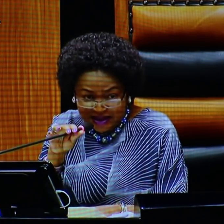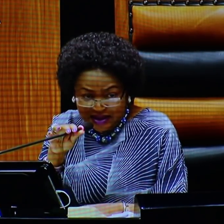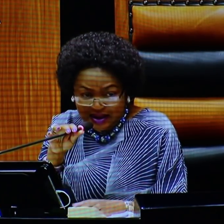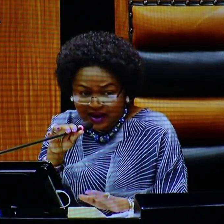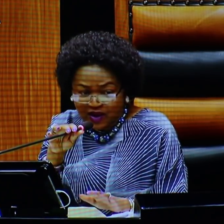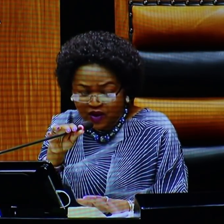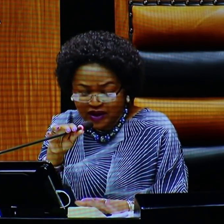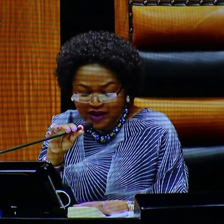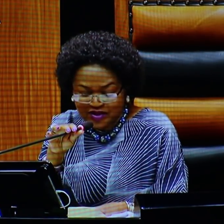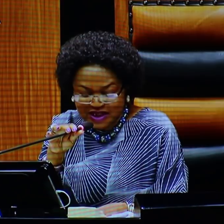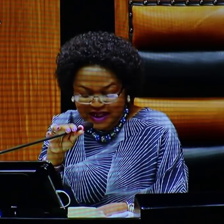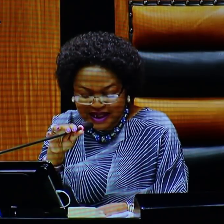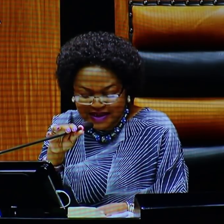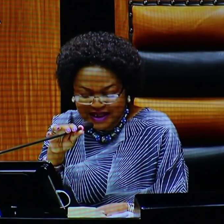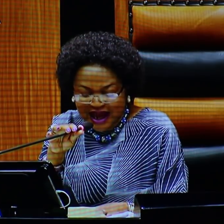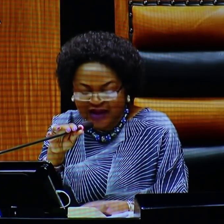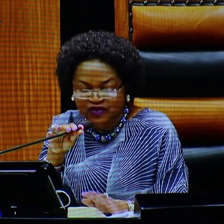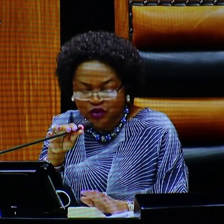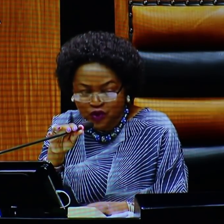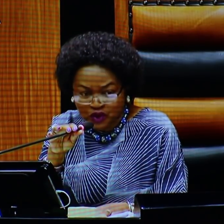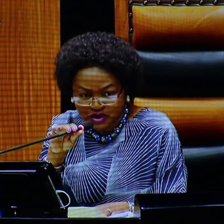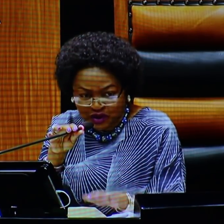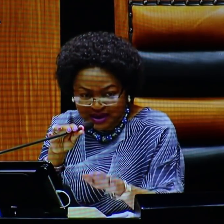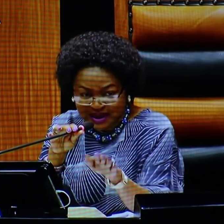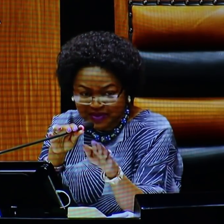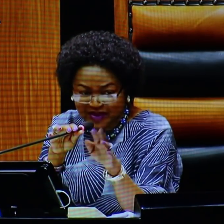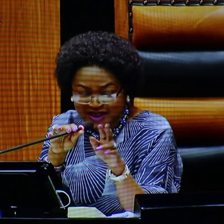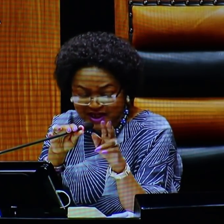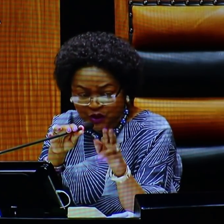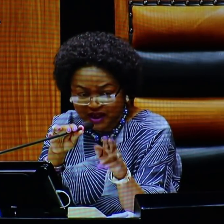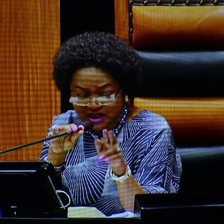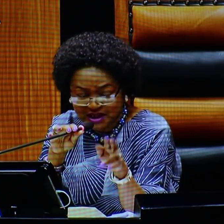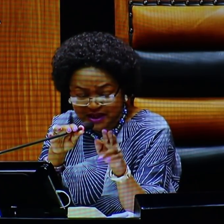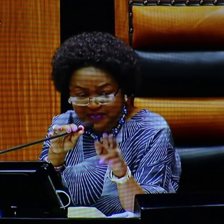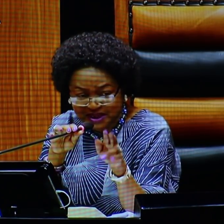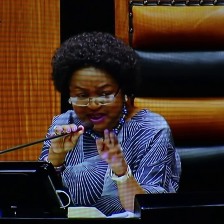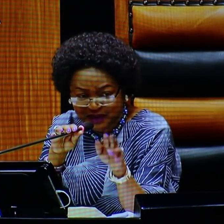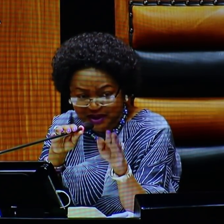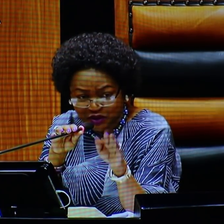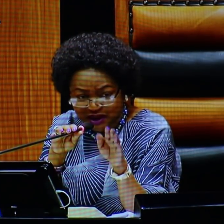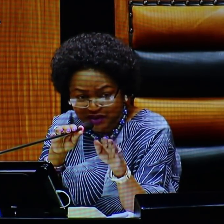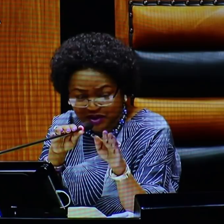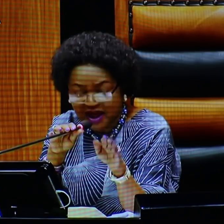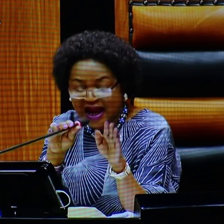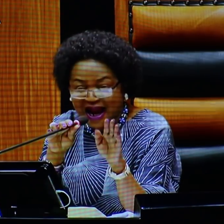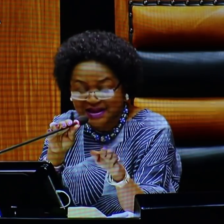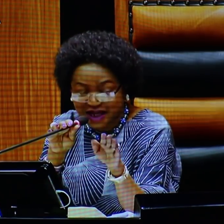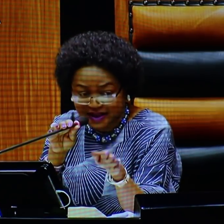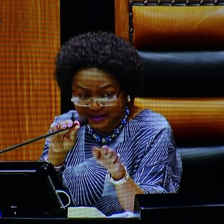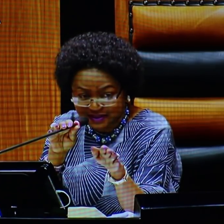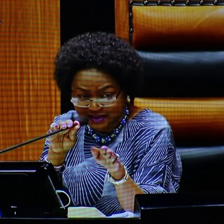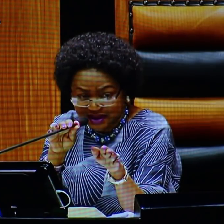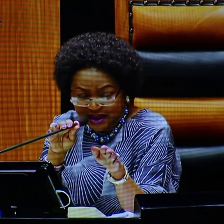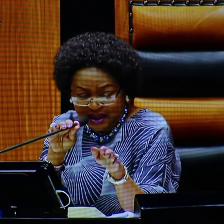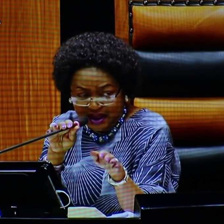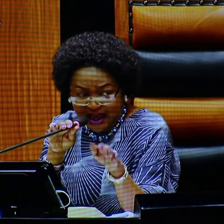ruled. Honorable Stienesen, I've ruled on the supplementary question submitted by the Honorable